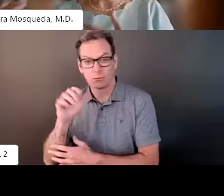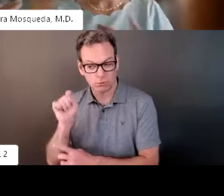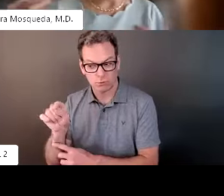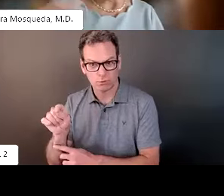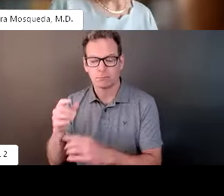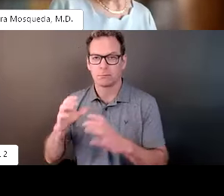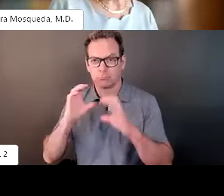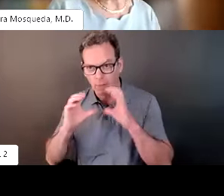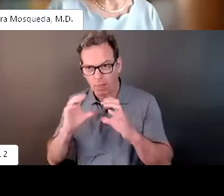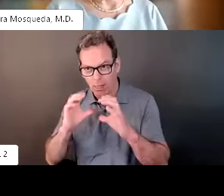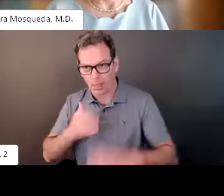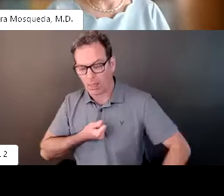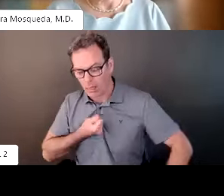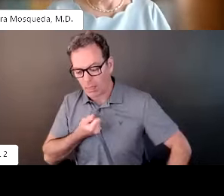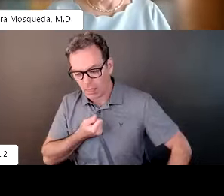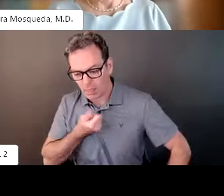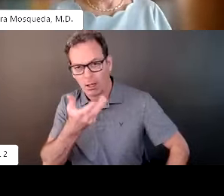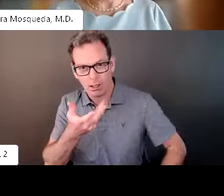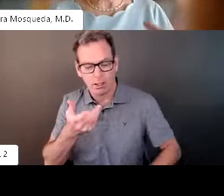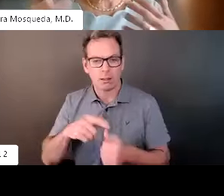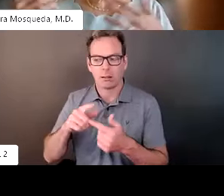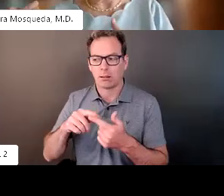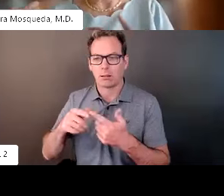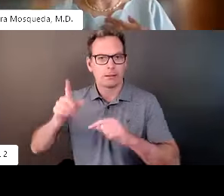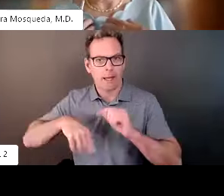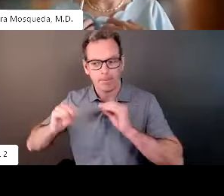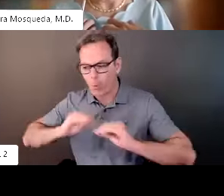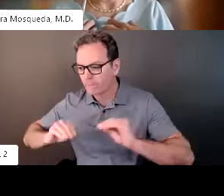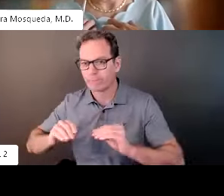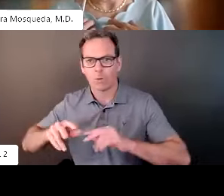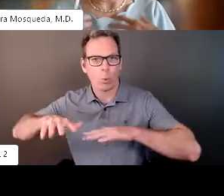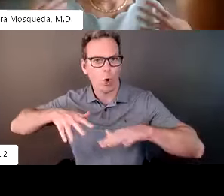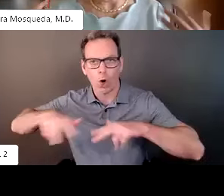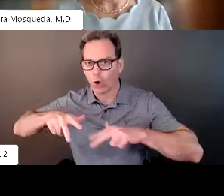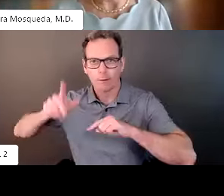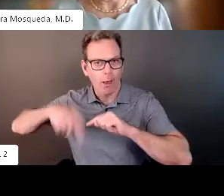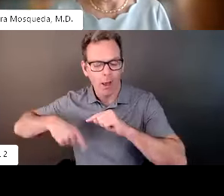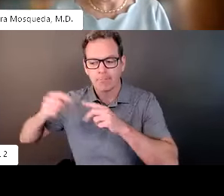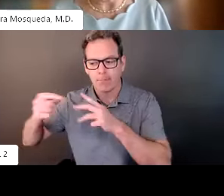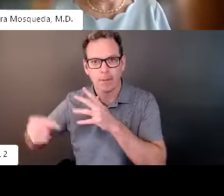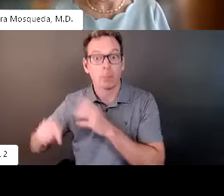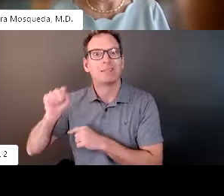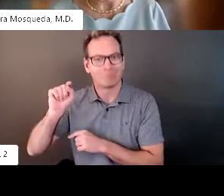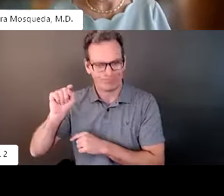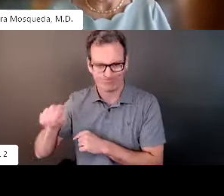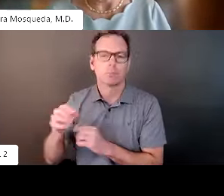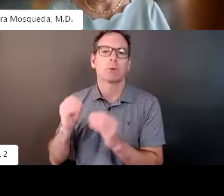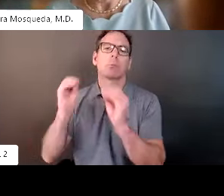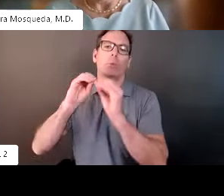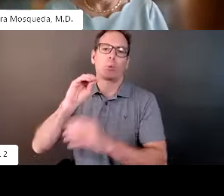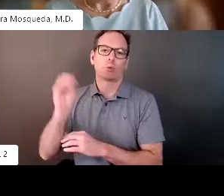you might not be able to walk anymore, these people are much more prone and susceptible to